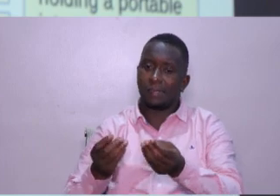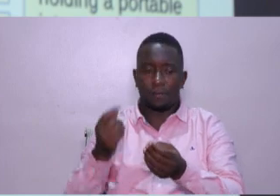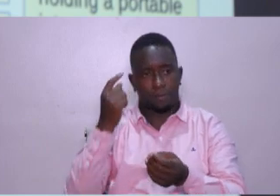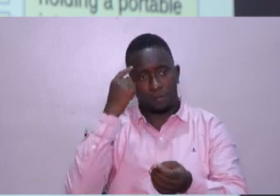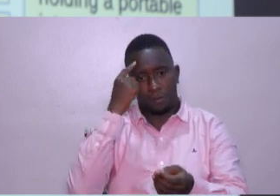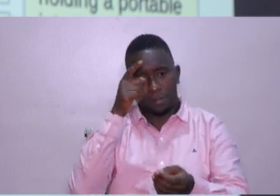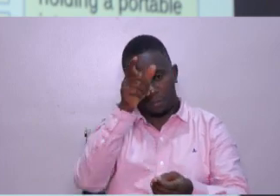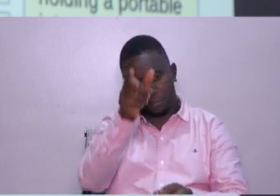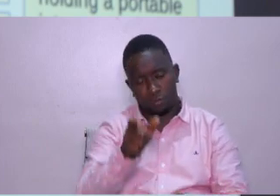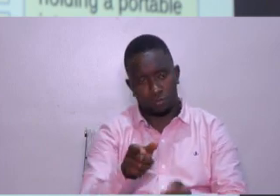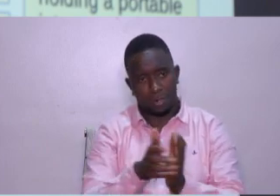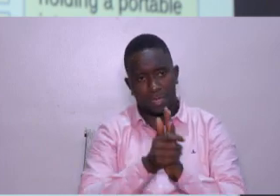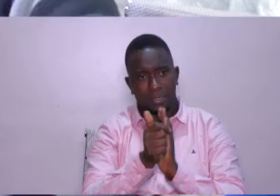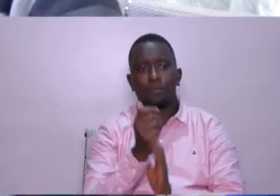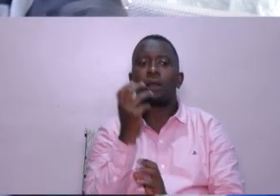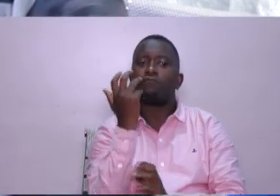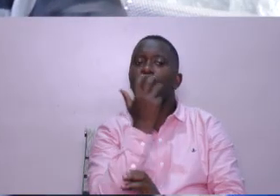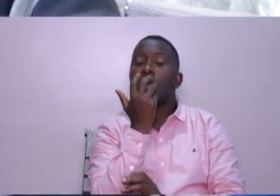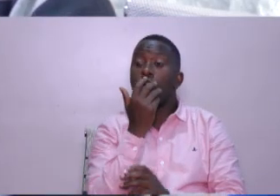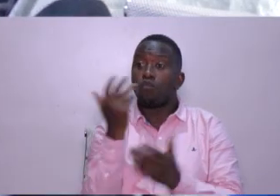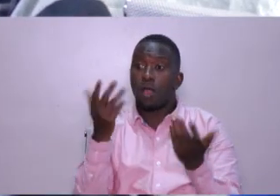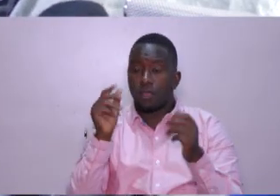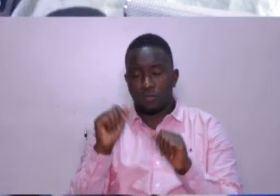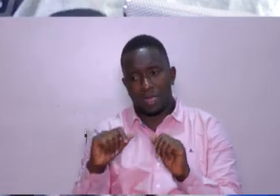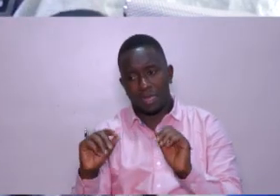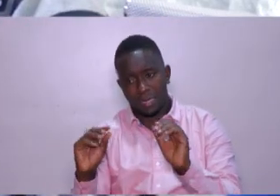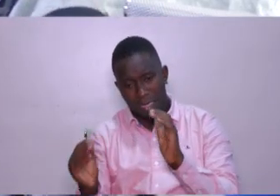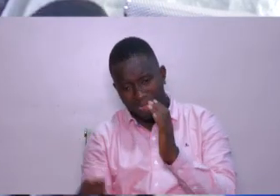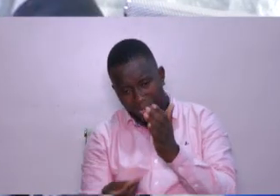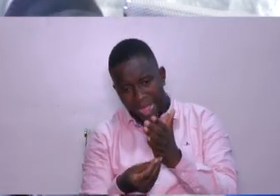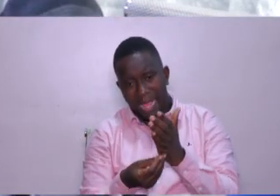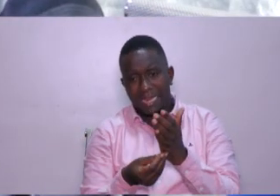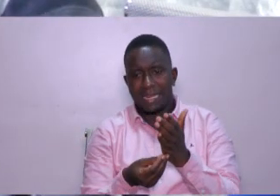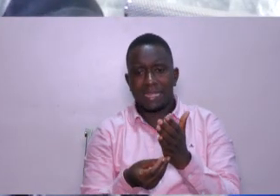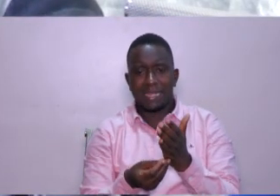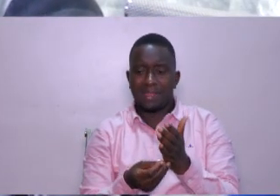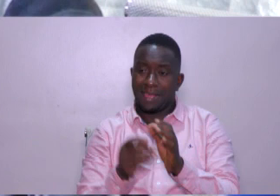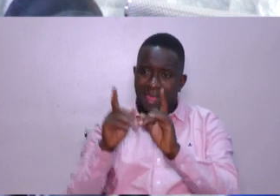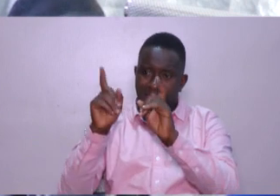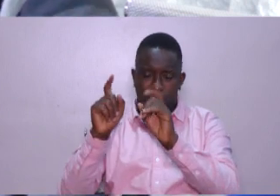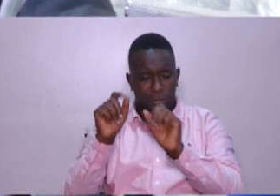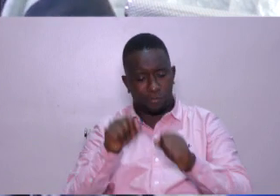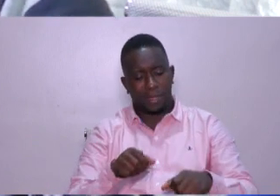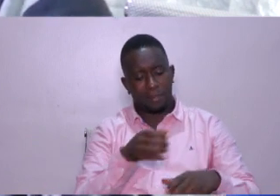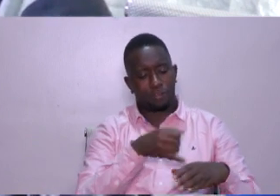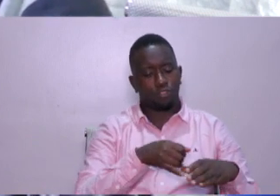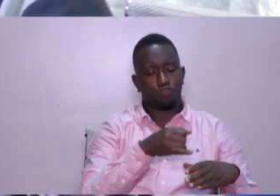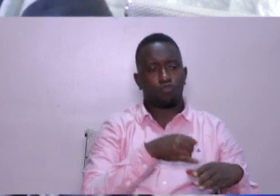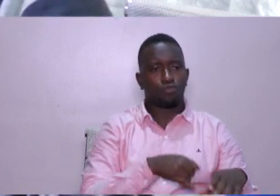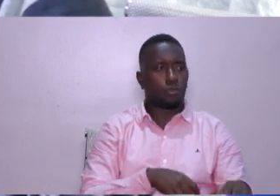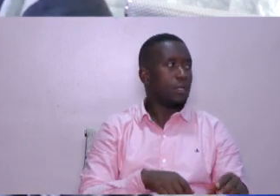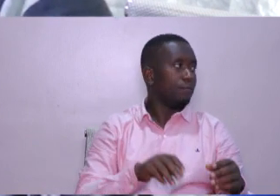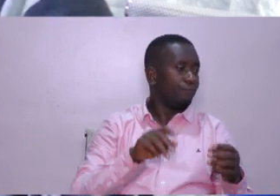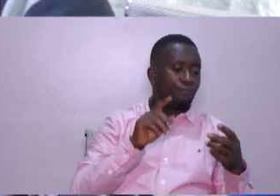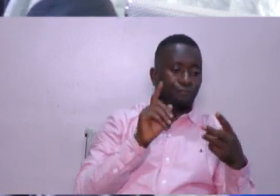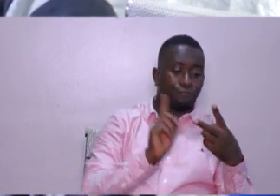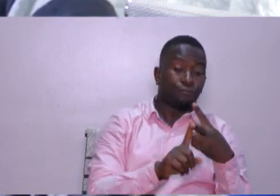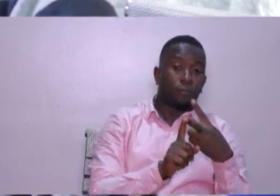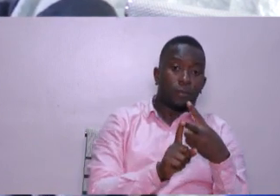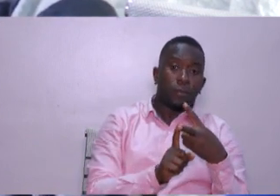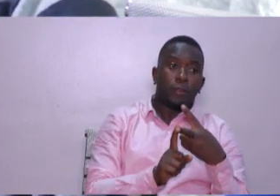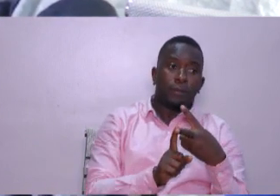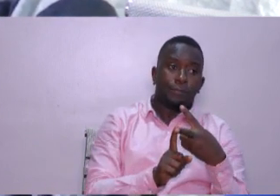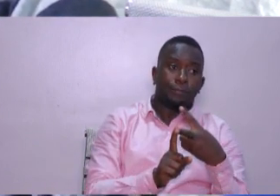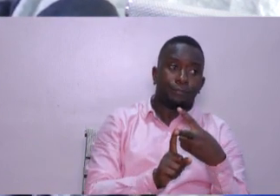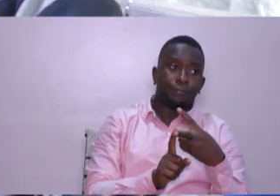when you can find an image, include it. The other thing I was